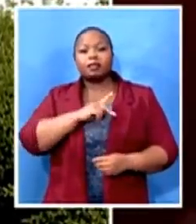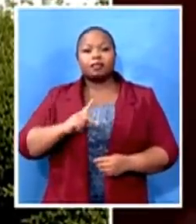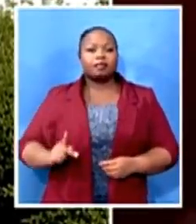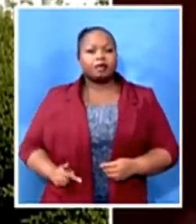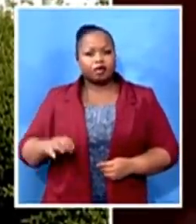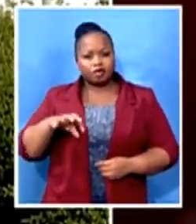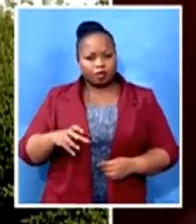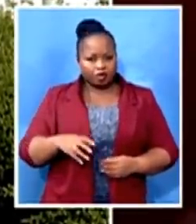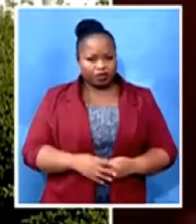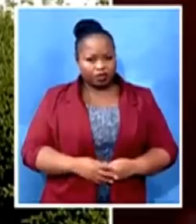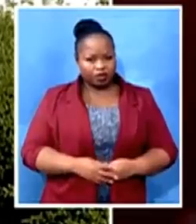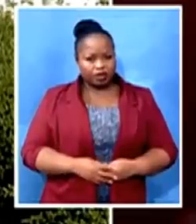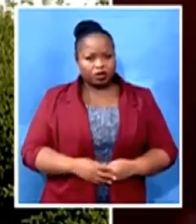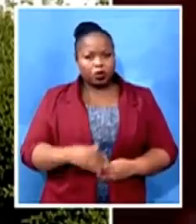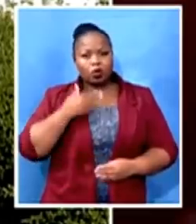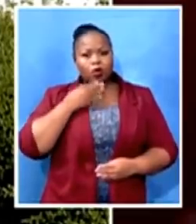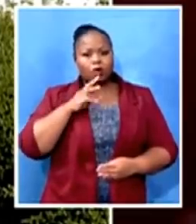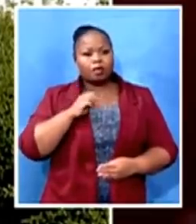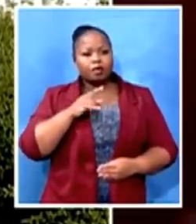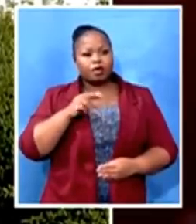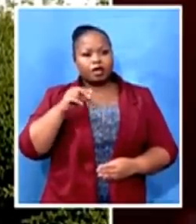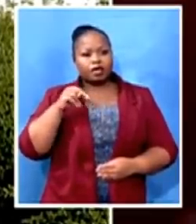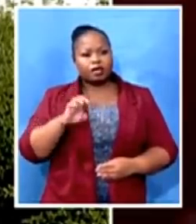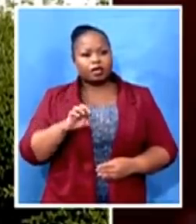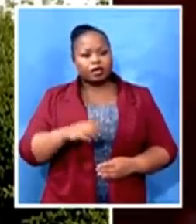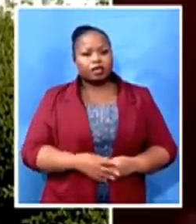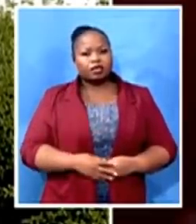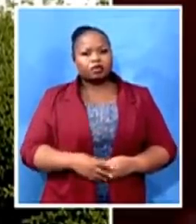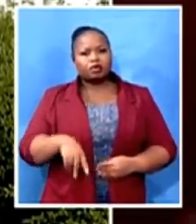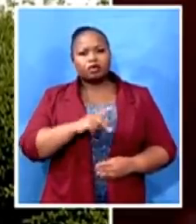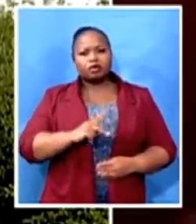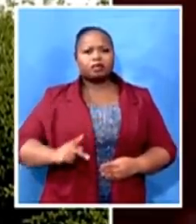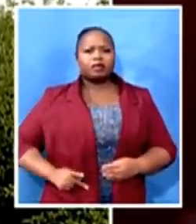Mabuyane. What does the Premier have to say this morning, Yanga?